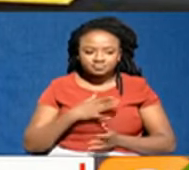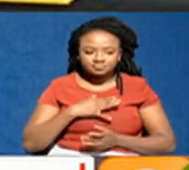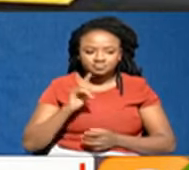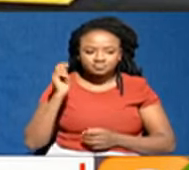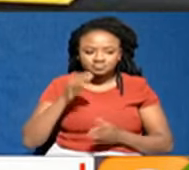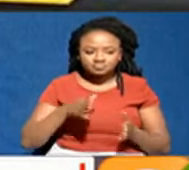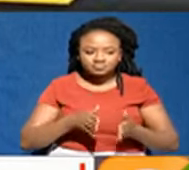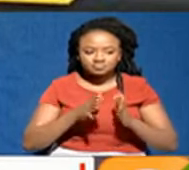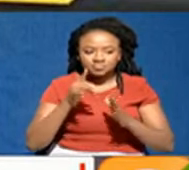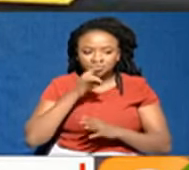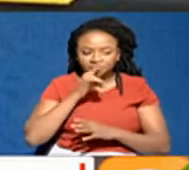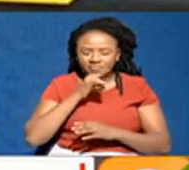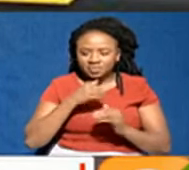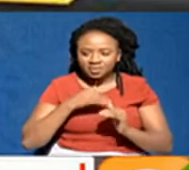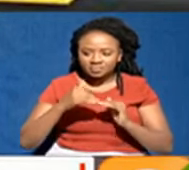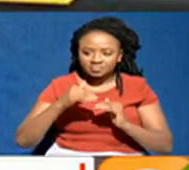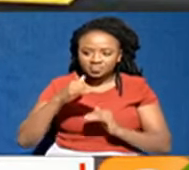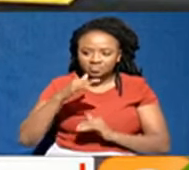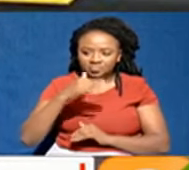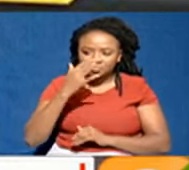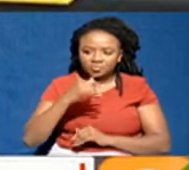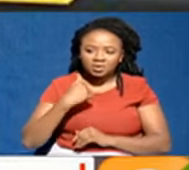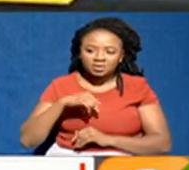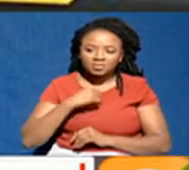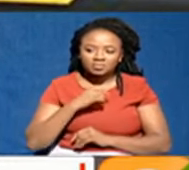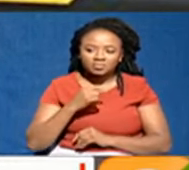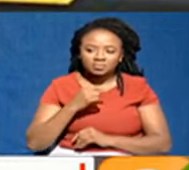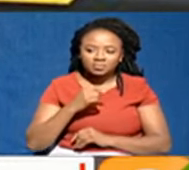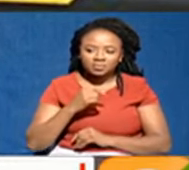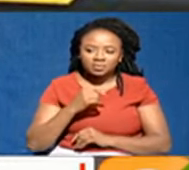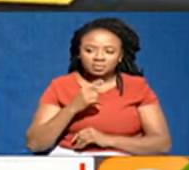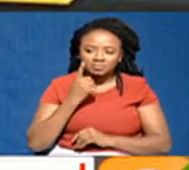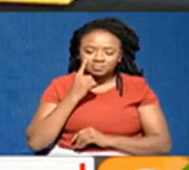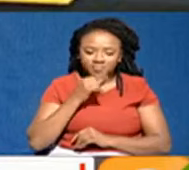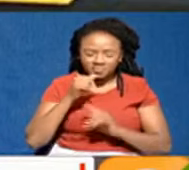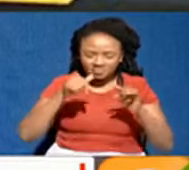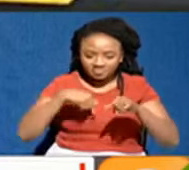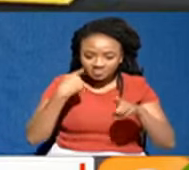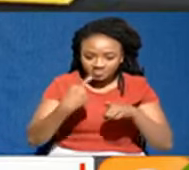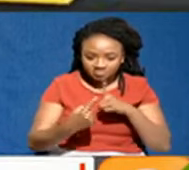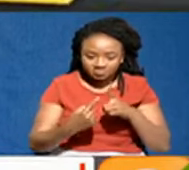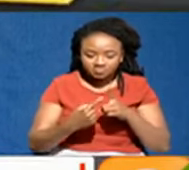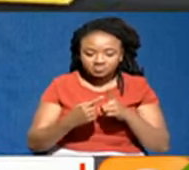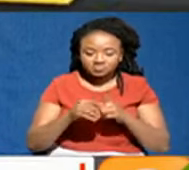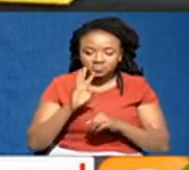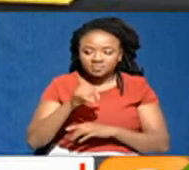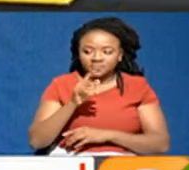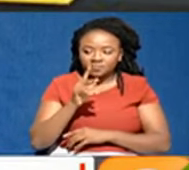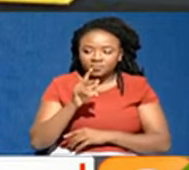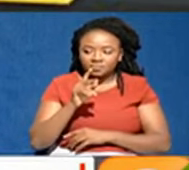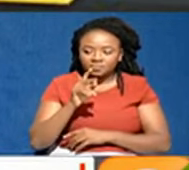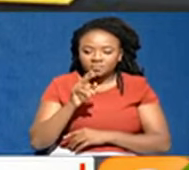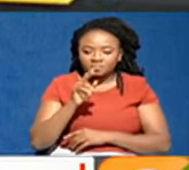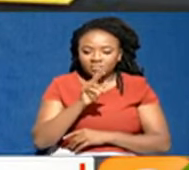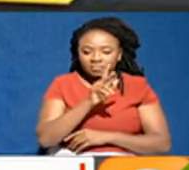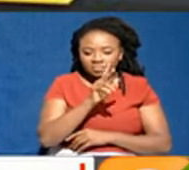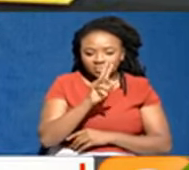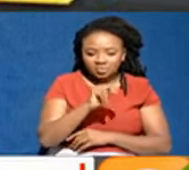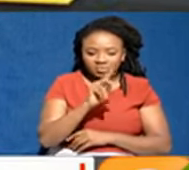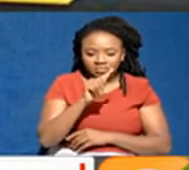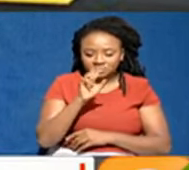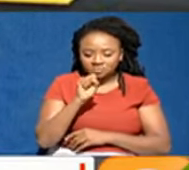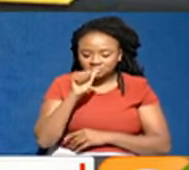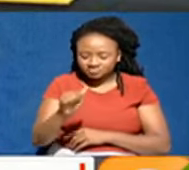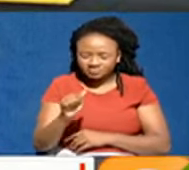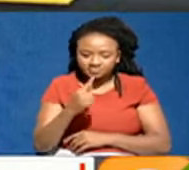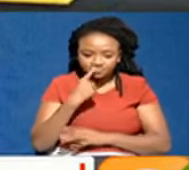been a worrying trend that we have had in recent years, and even this year, as we have seen from the National Transport and Safety Authority.